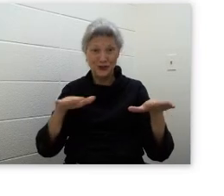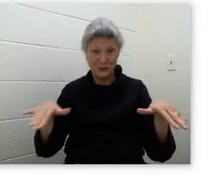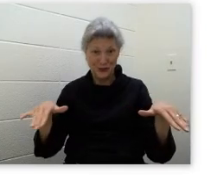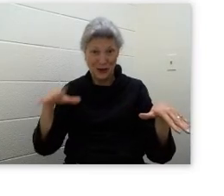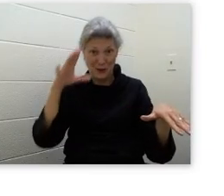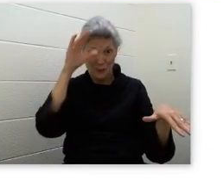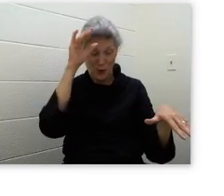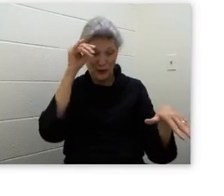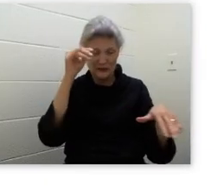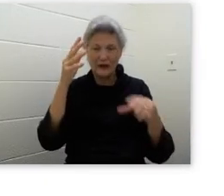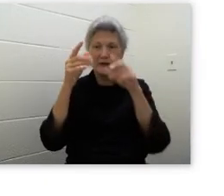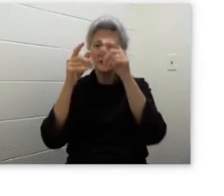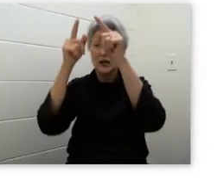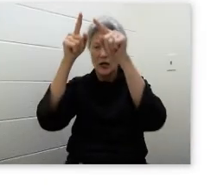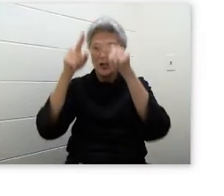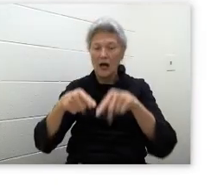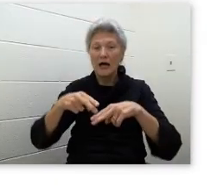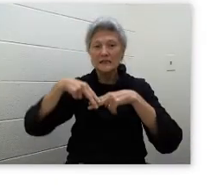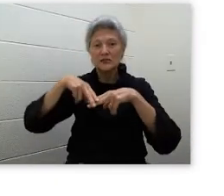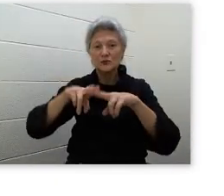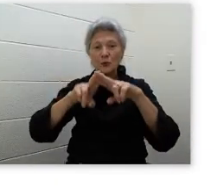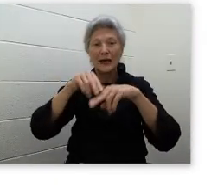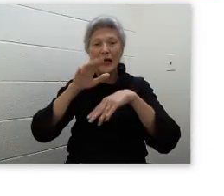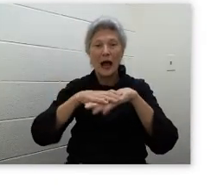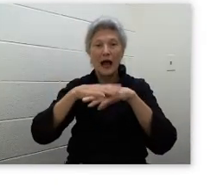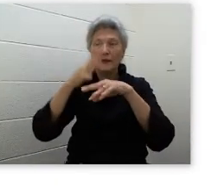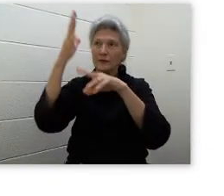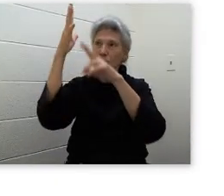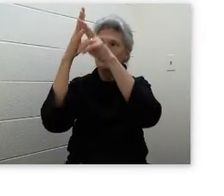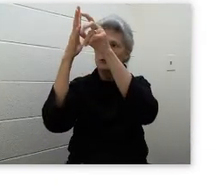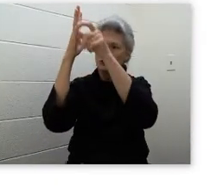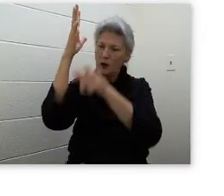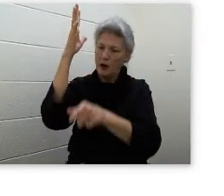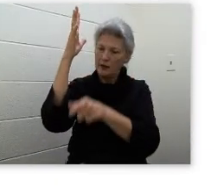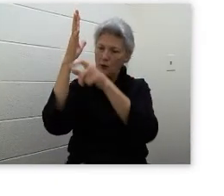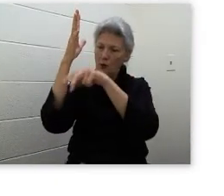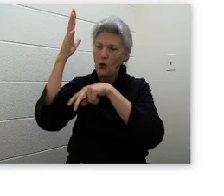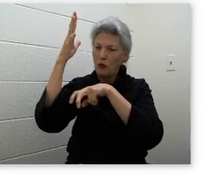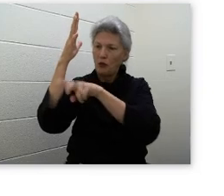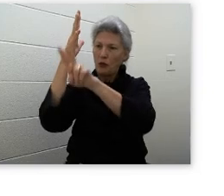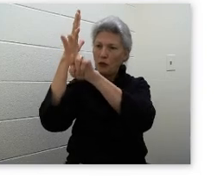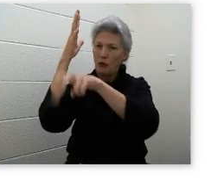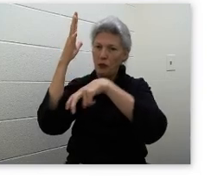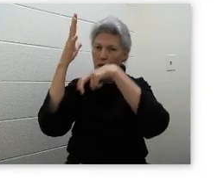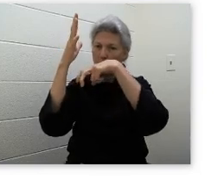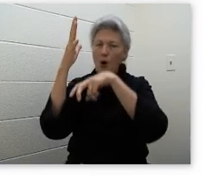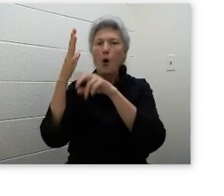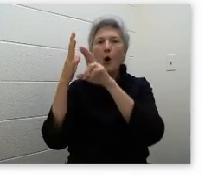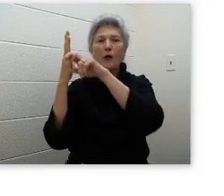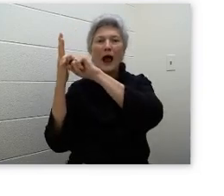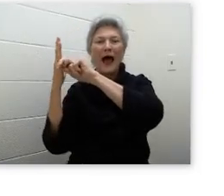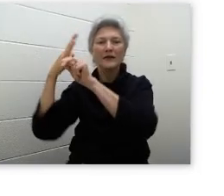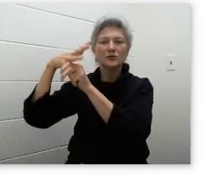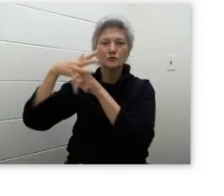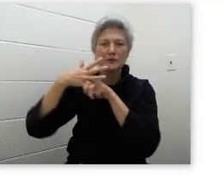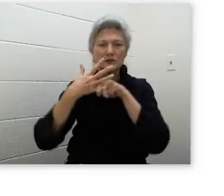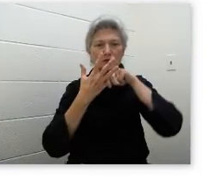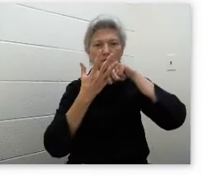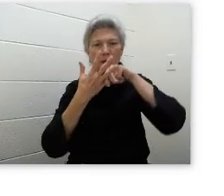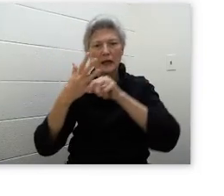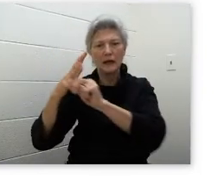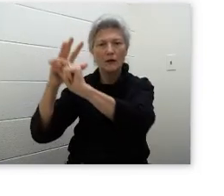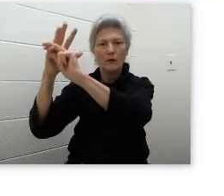there's a swing attached to the tree or they're just kind of, hanging on to the tree and swinging left and right. So now I'm kind